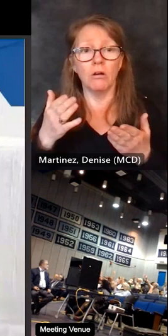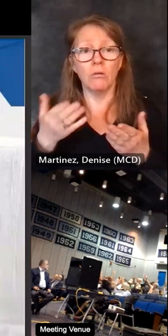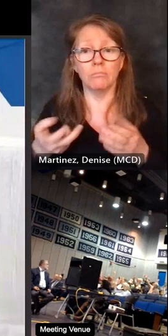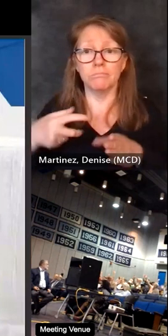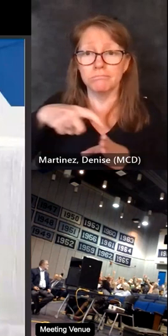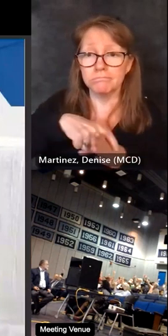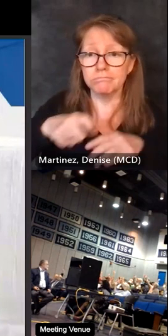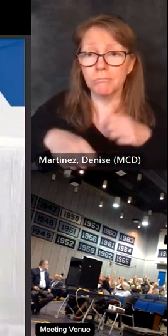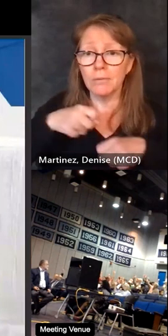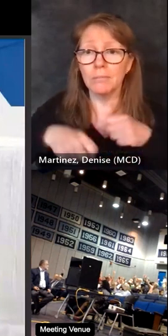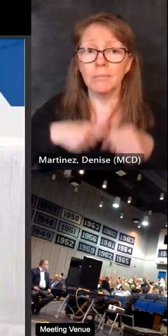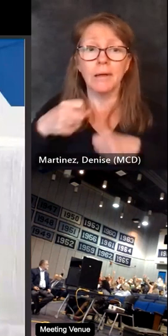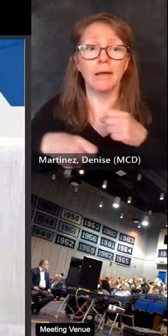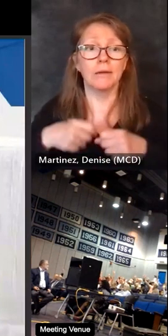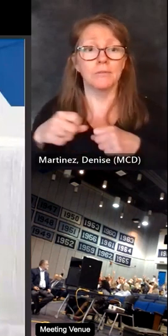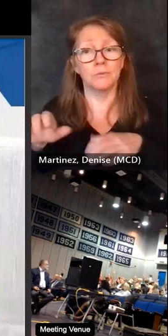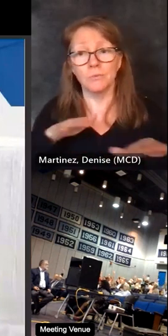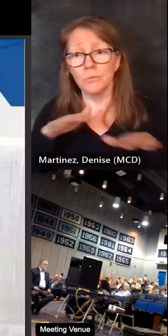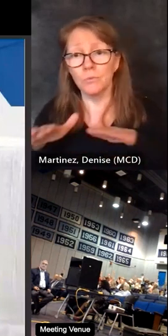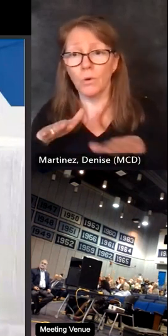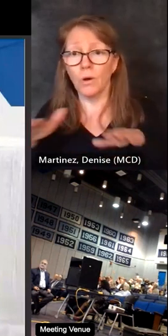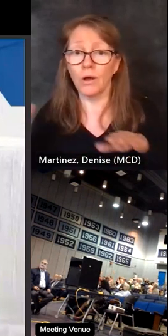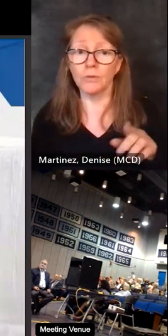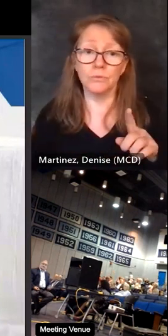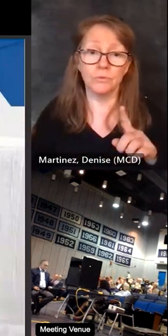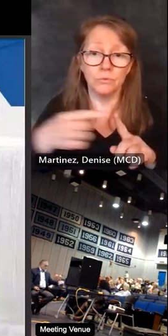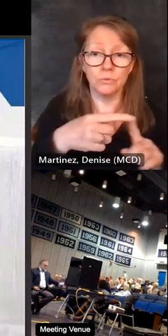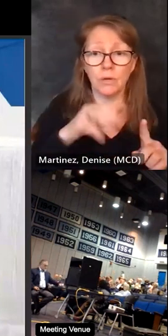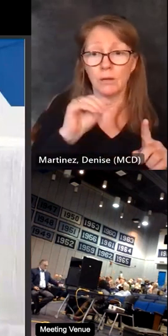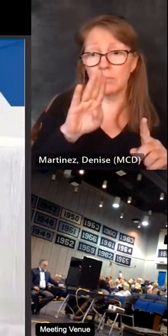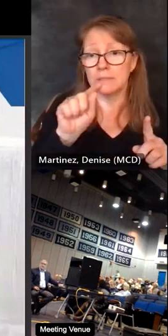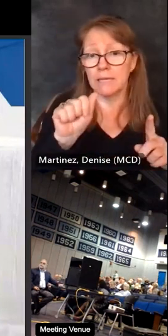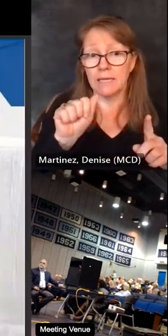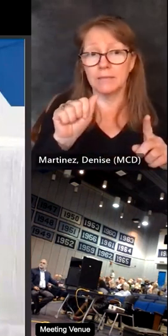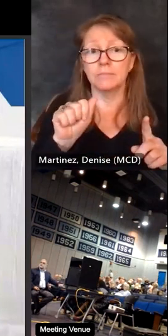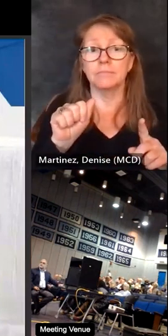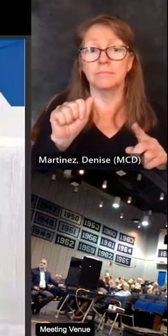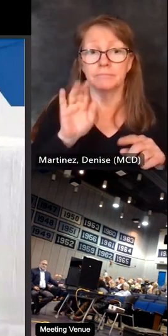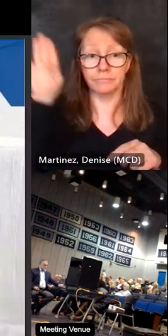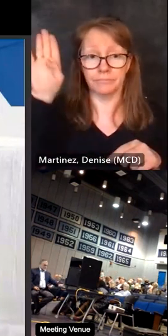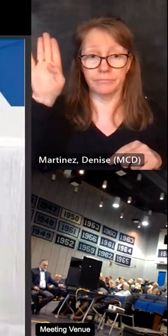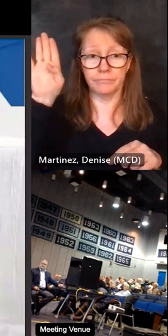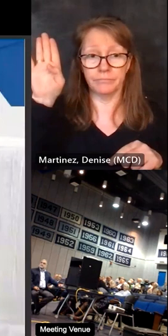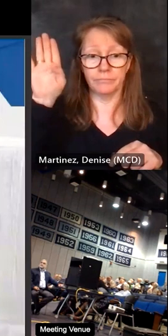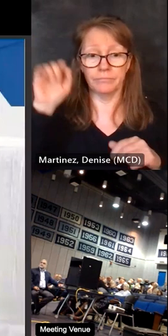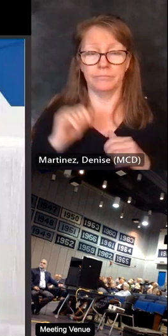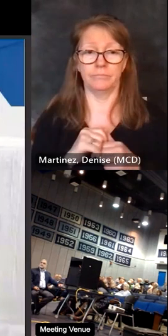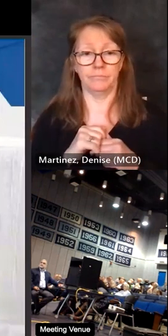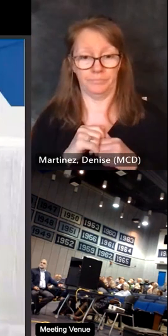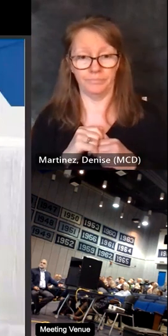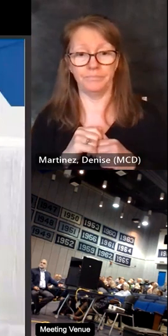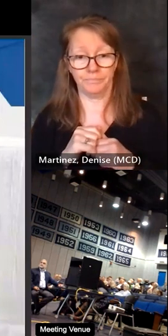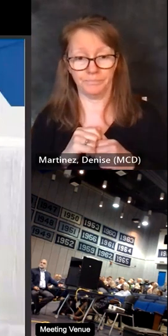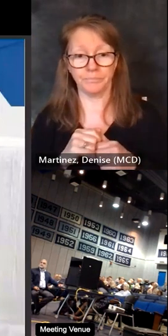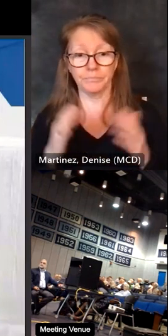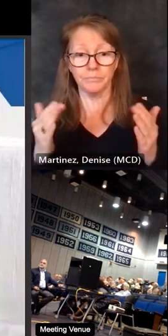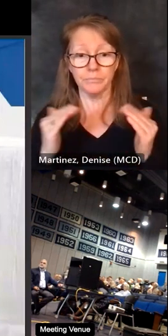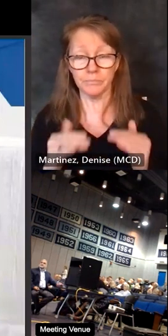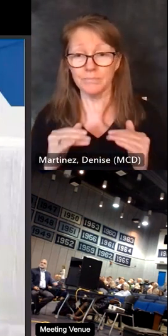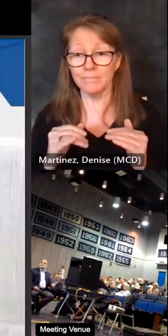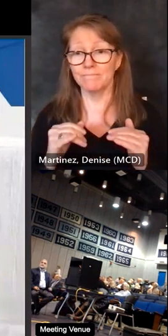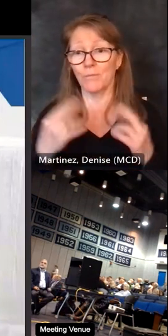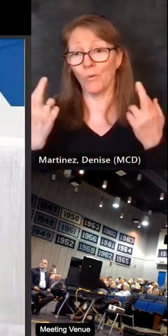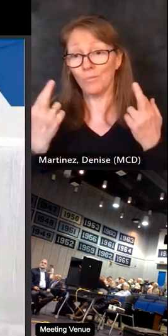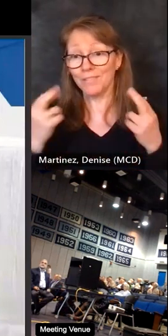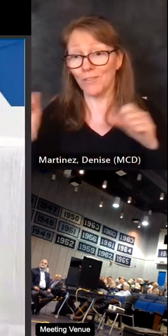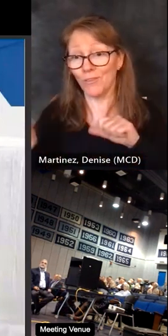Connector? Very cool. Very good. Okay. And then hopefully we'll get everyone. Who here is